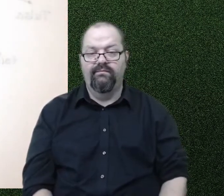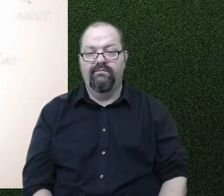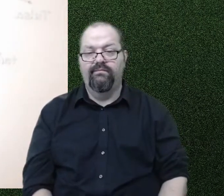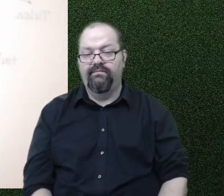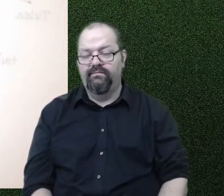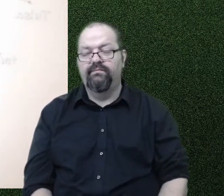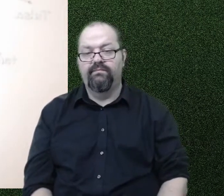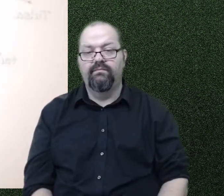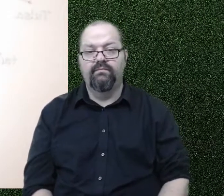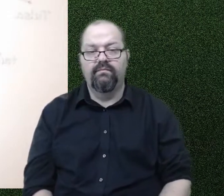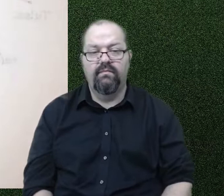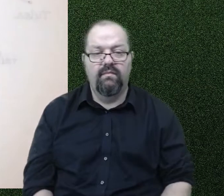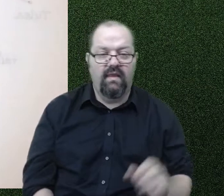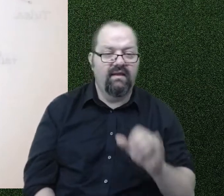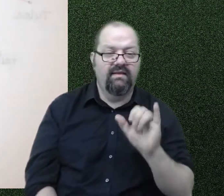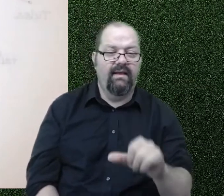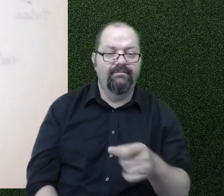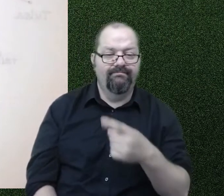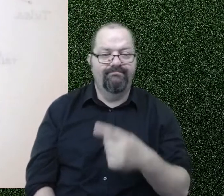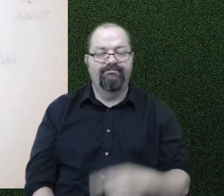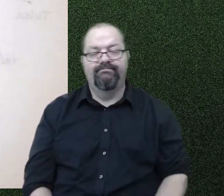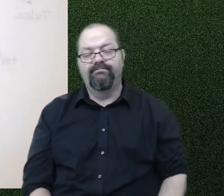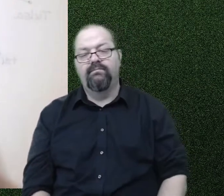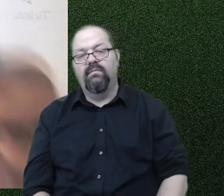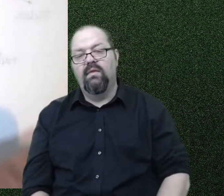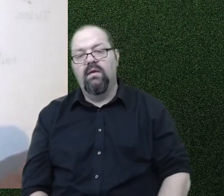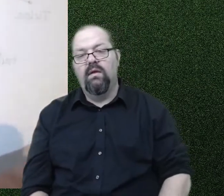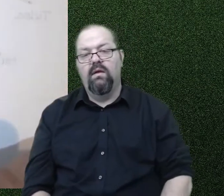Multiply it by a half. Half as long.